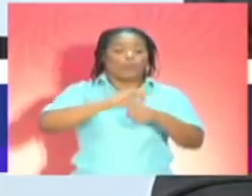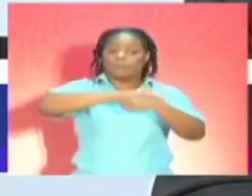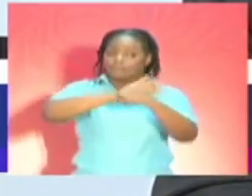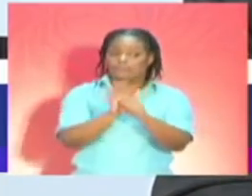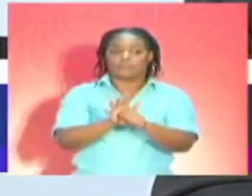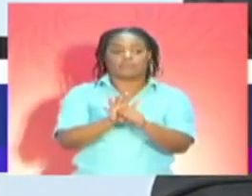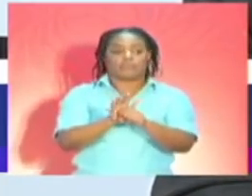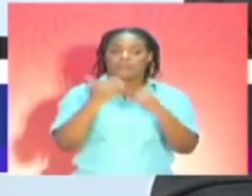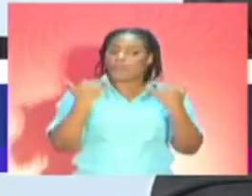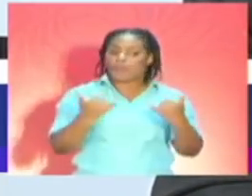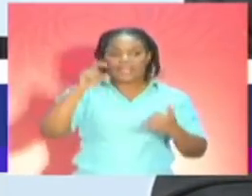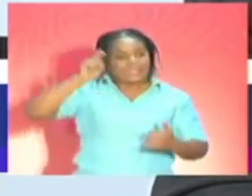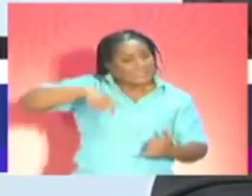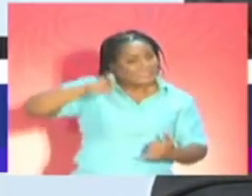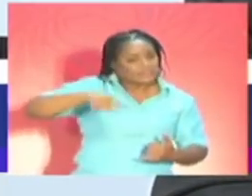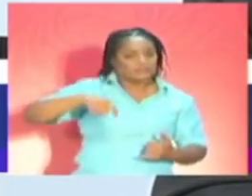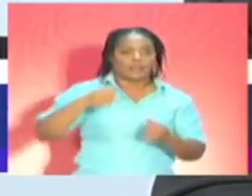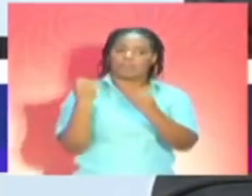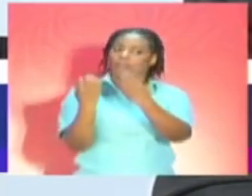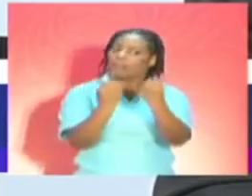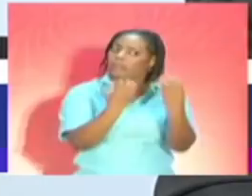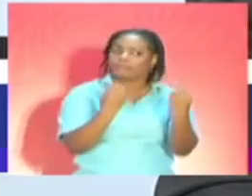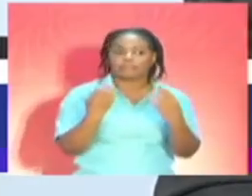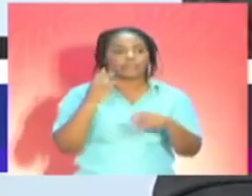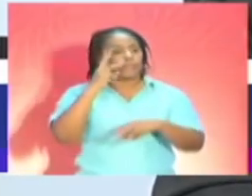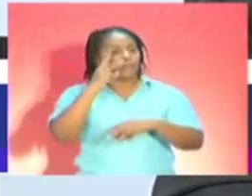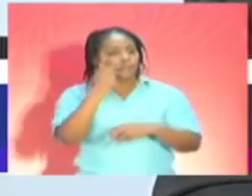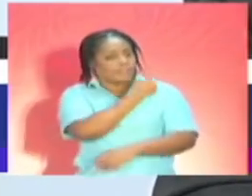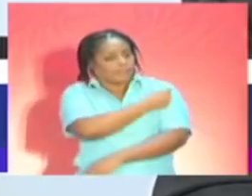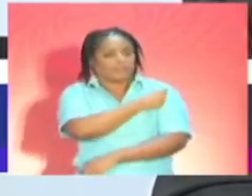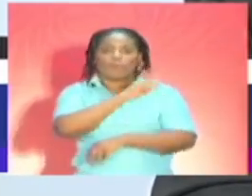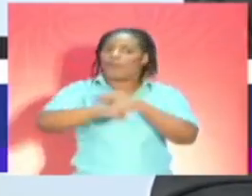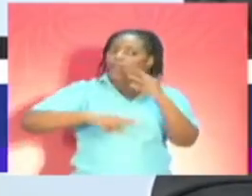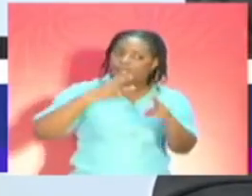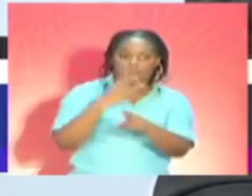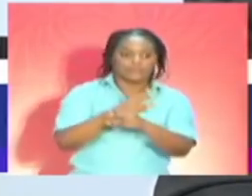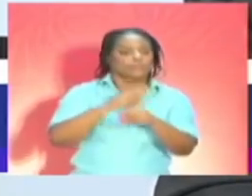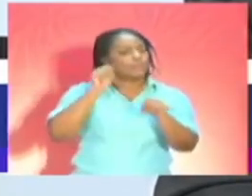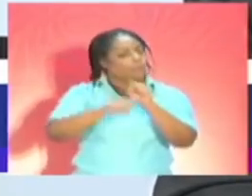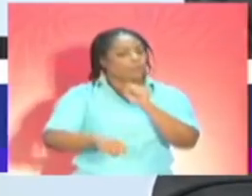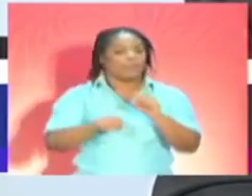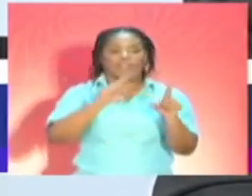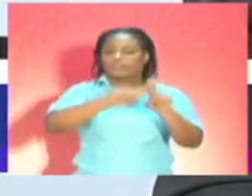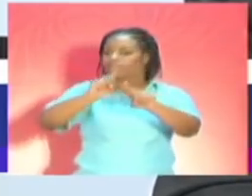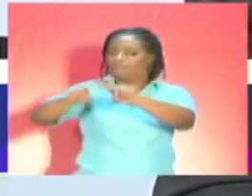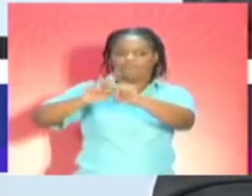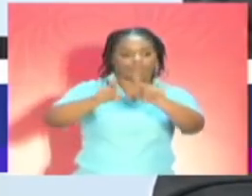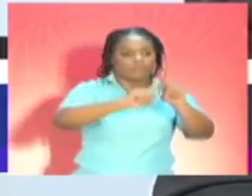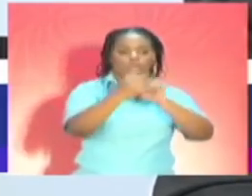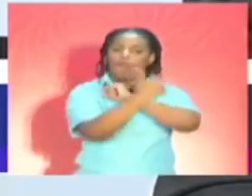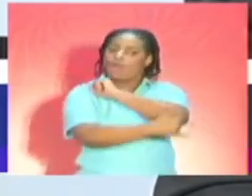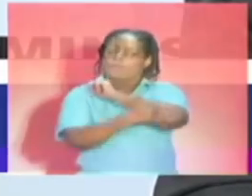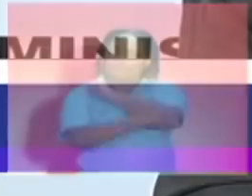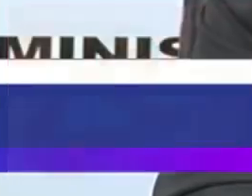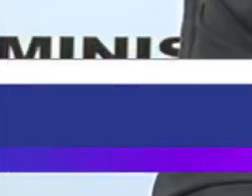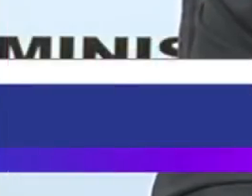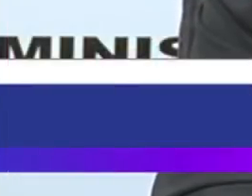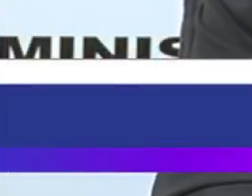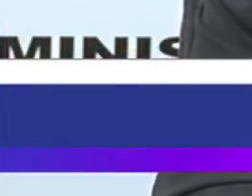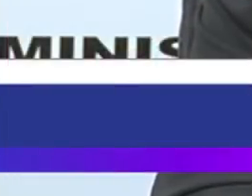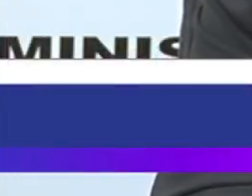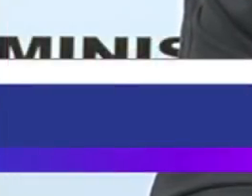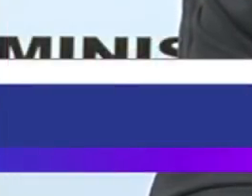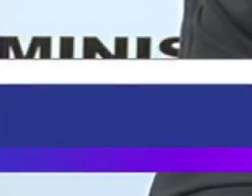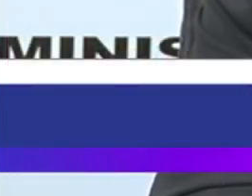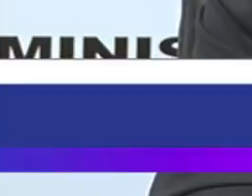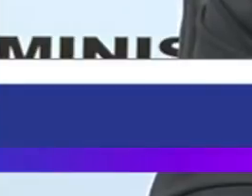need for a large quantity of vaccines across the world. Different countries have been manufacturing the vaccine at the same time. And of course,